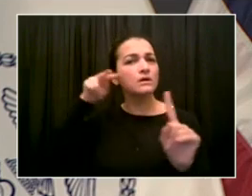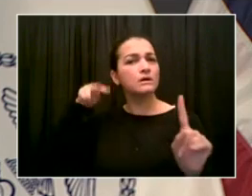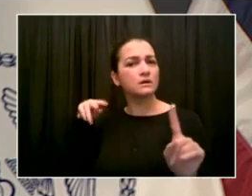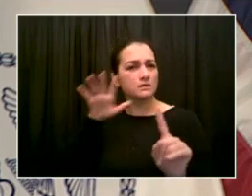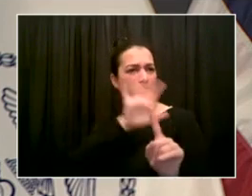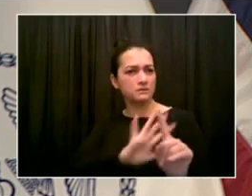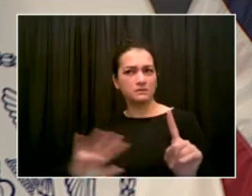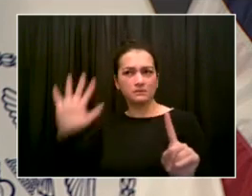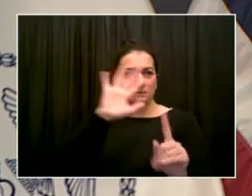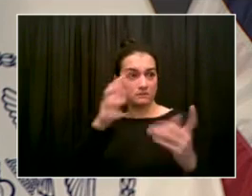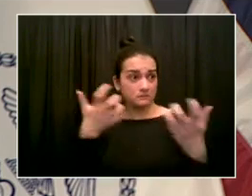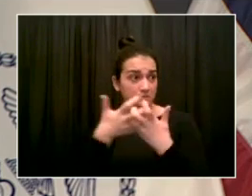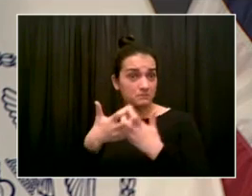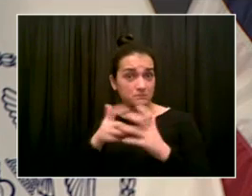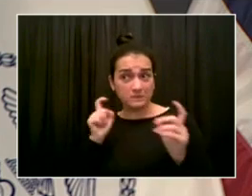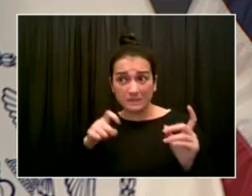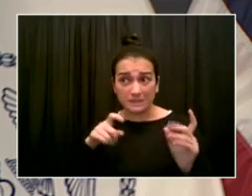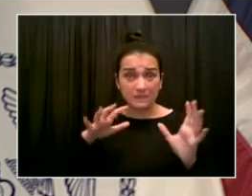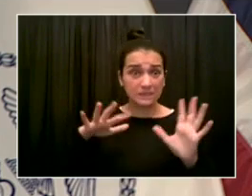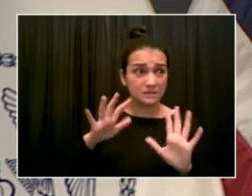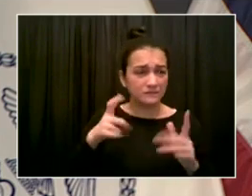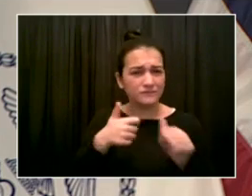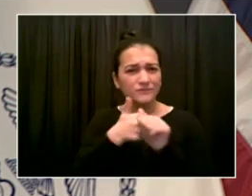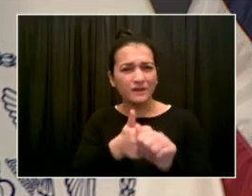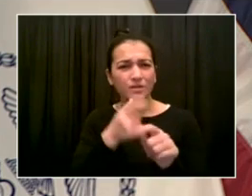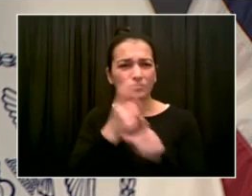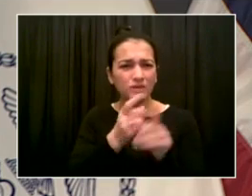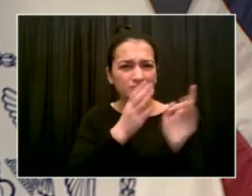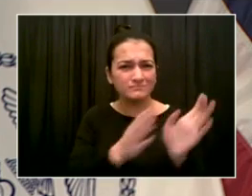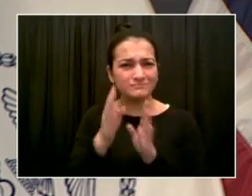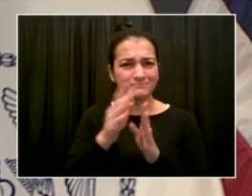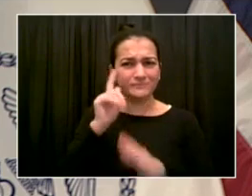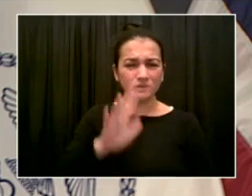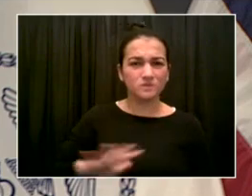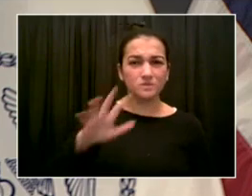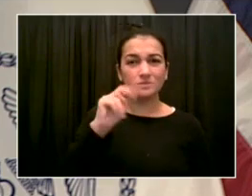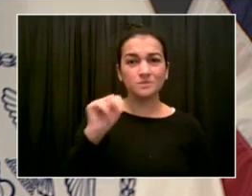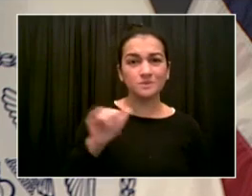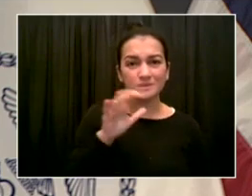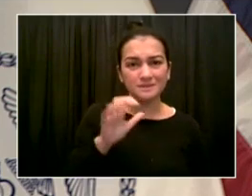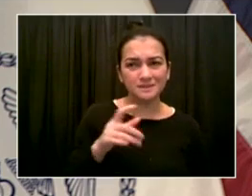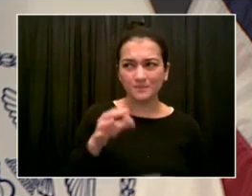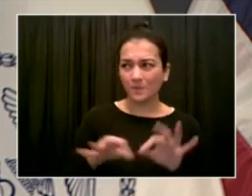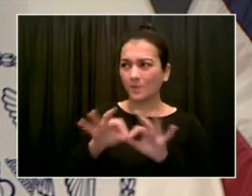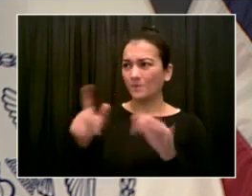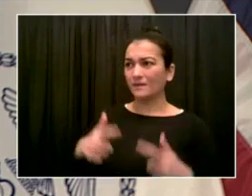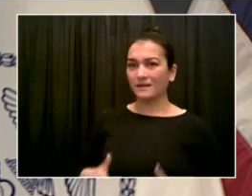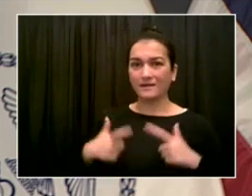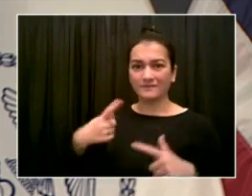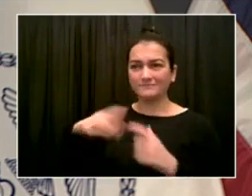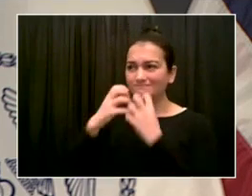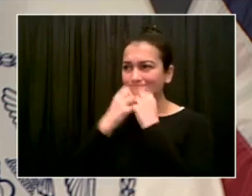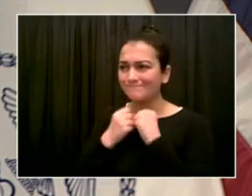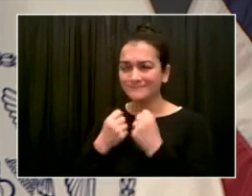the issues around the community, improve quality of life in the community. But this is something that's really important for the whole